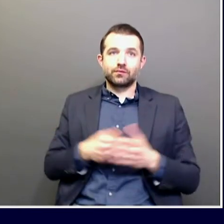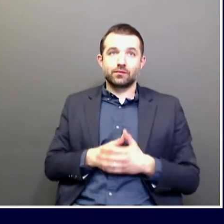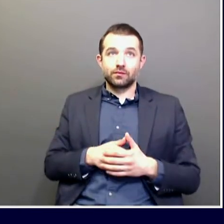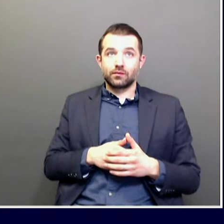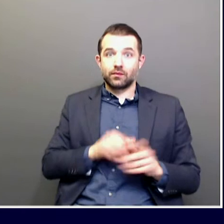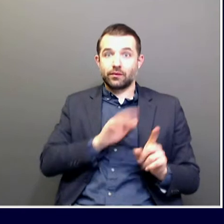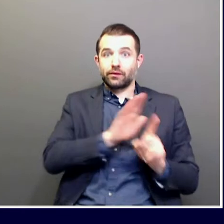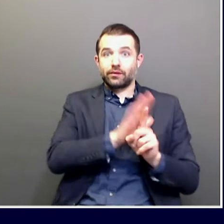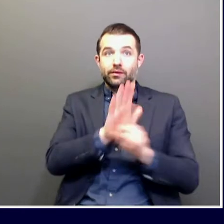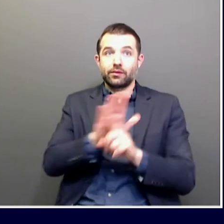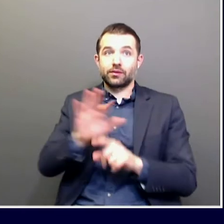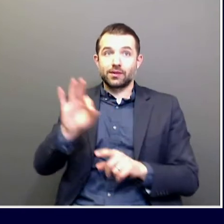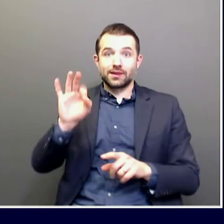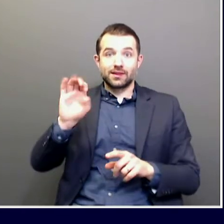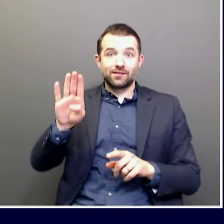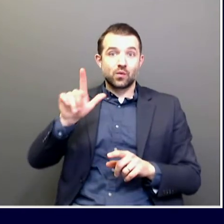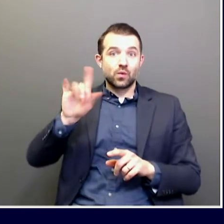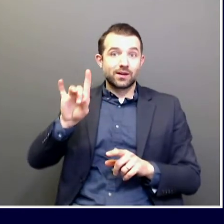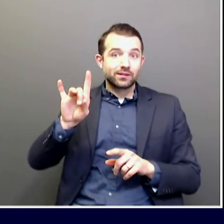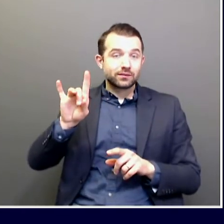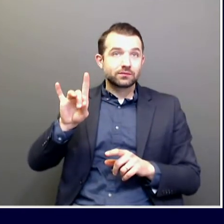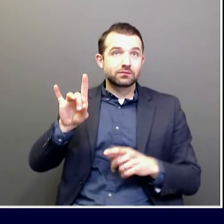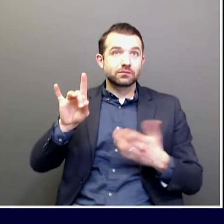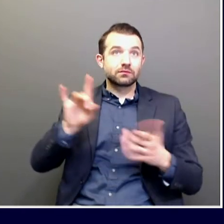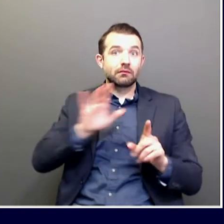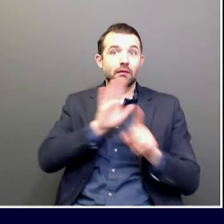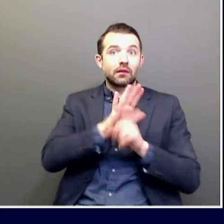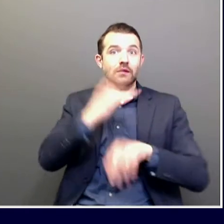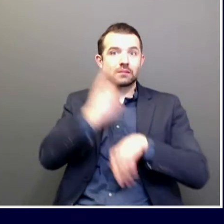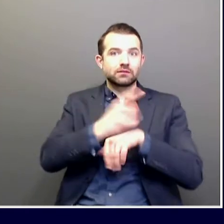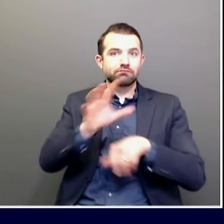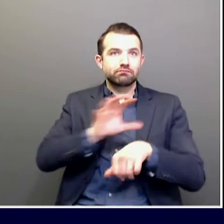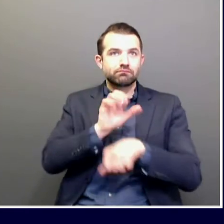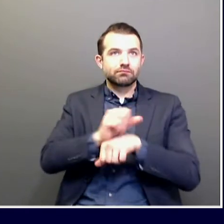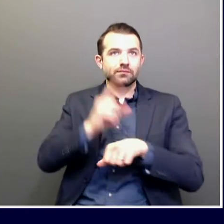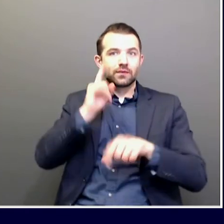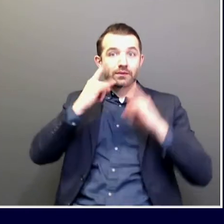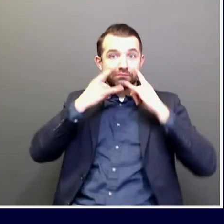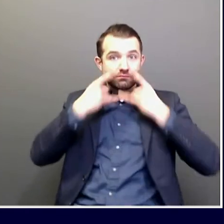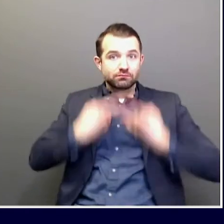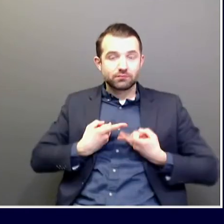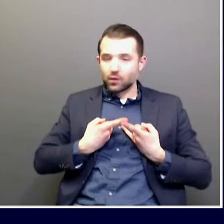calendar or even thinking about it in terms of a date is where we want to be.